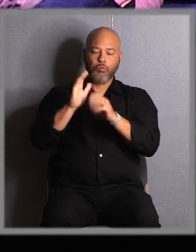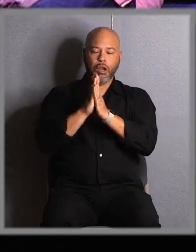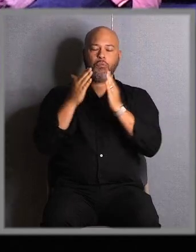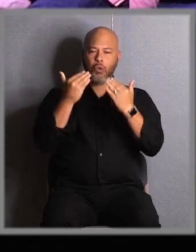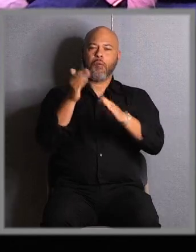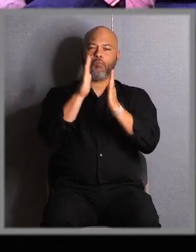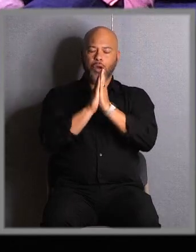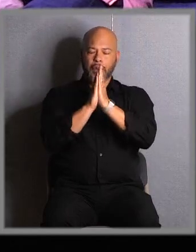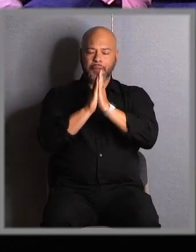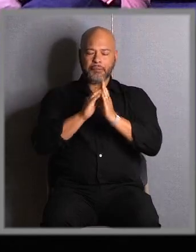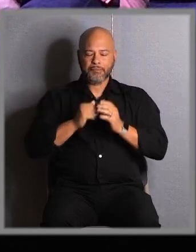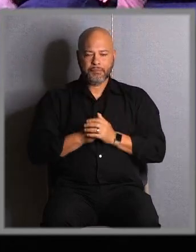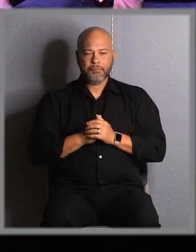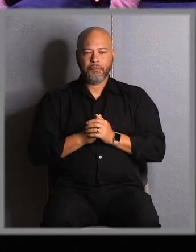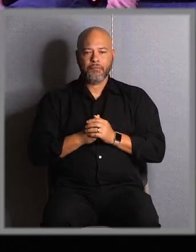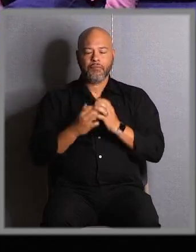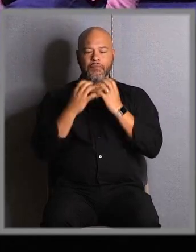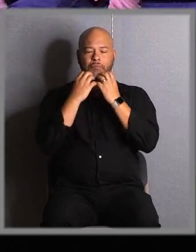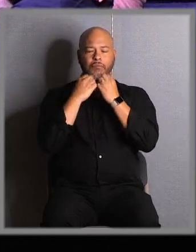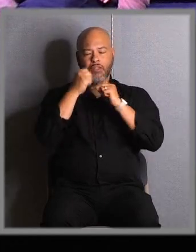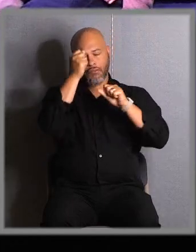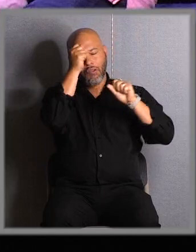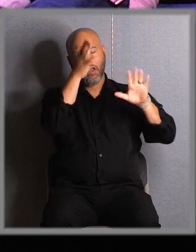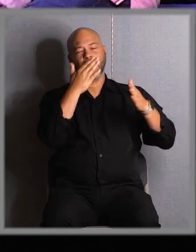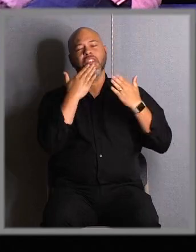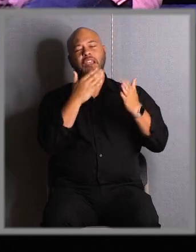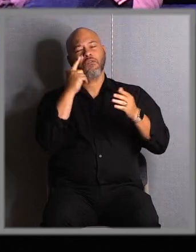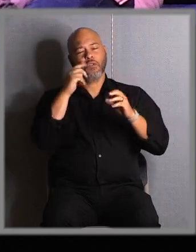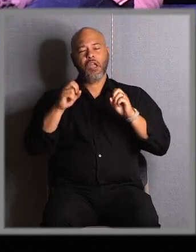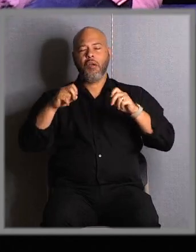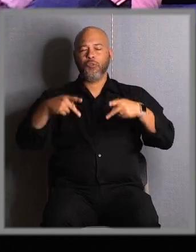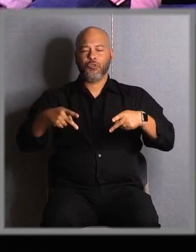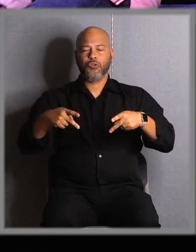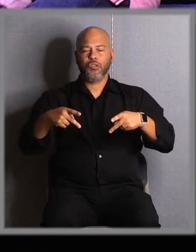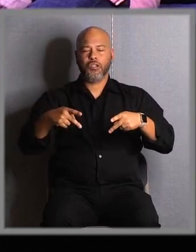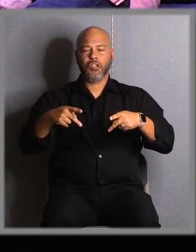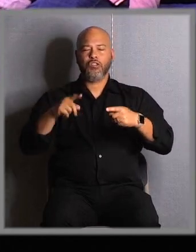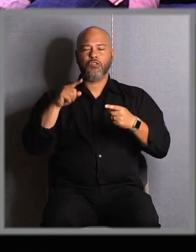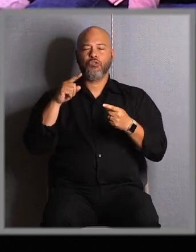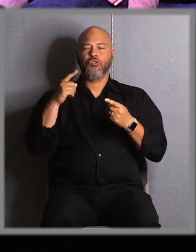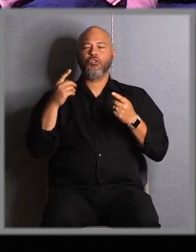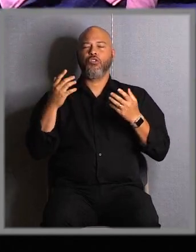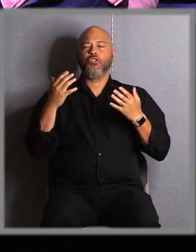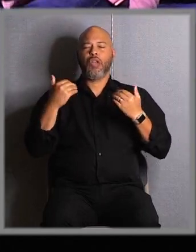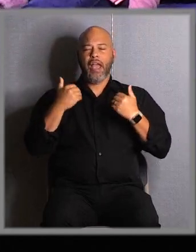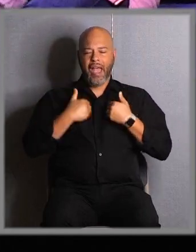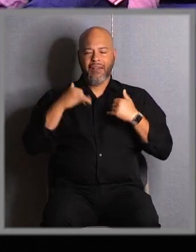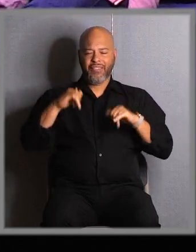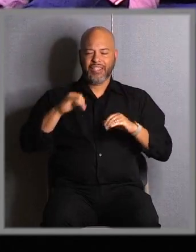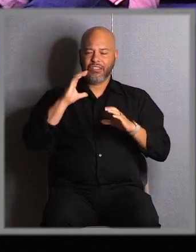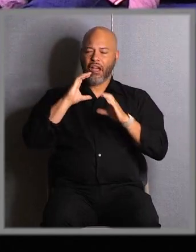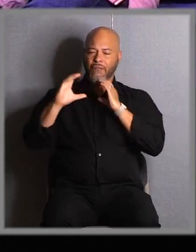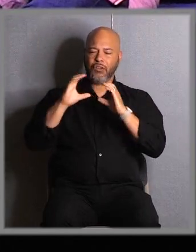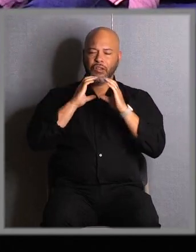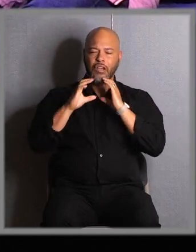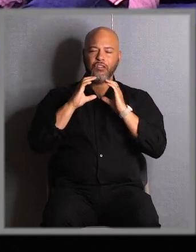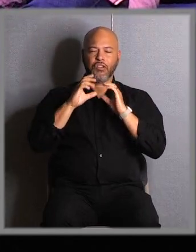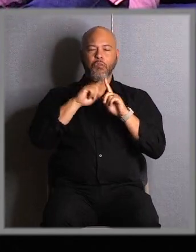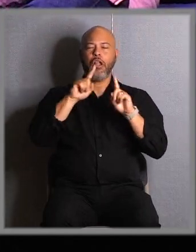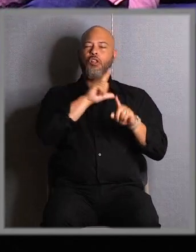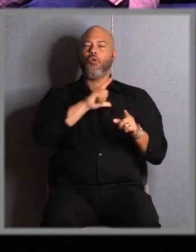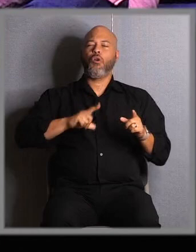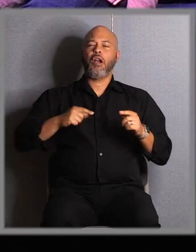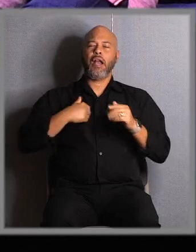now. Gracious Father, thank you for the opportunity to have this conversation. But Lord, I pray